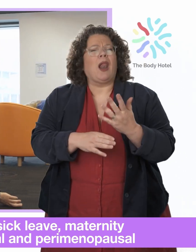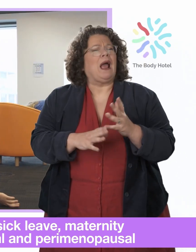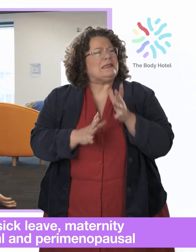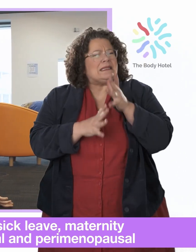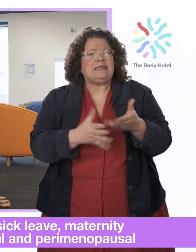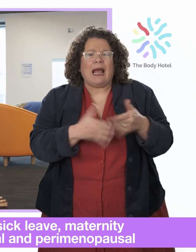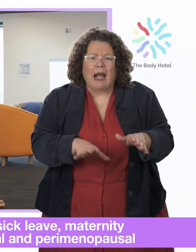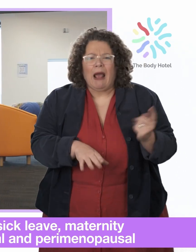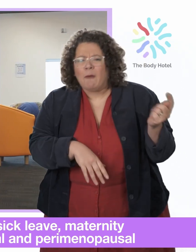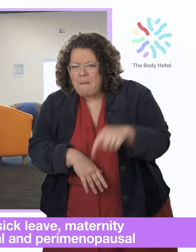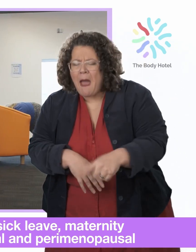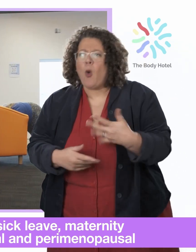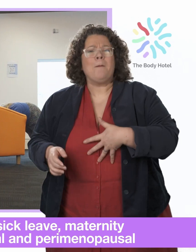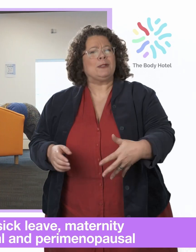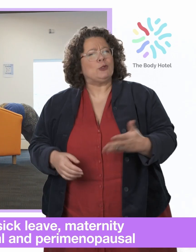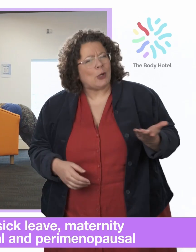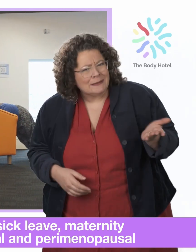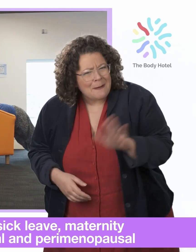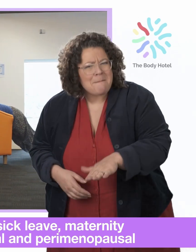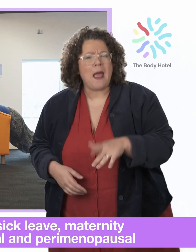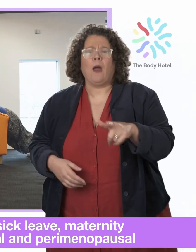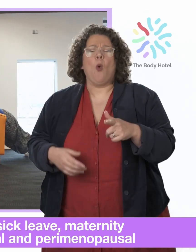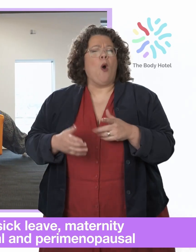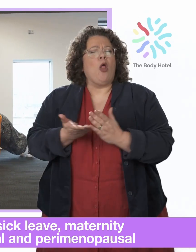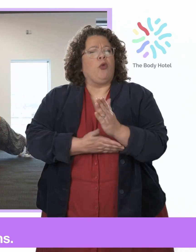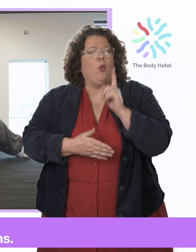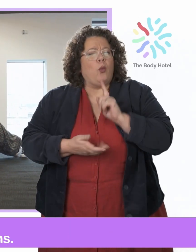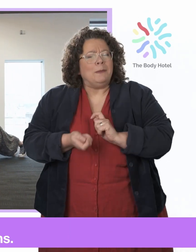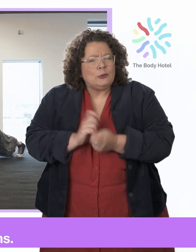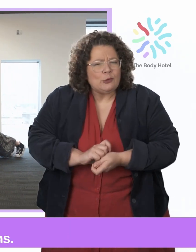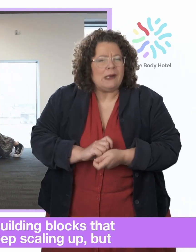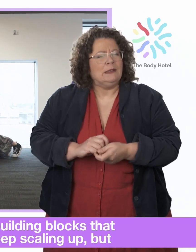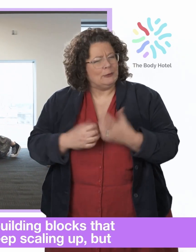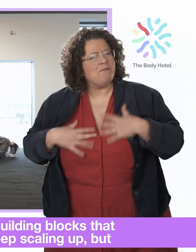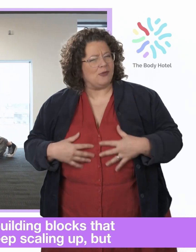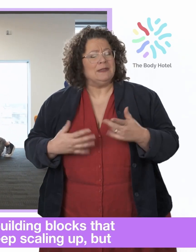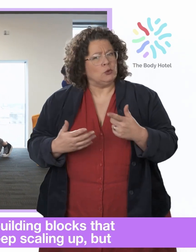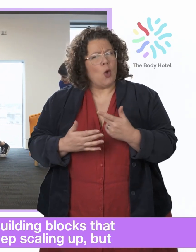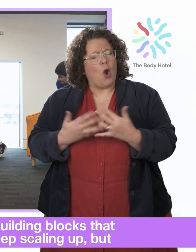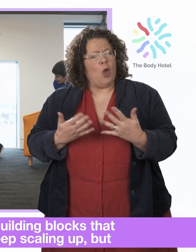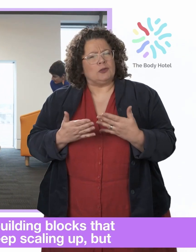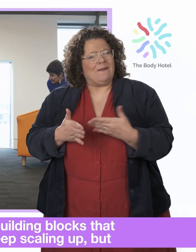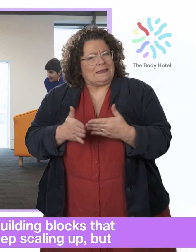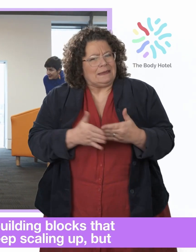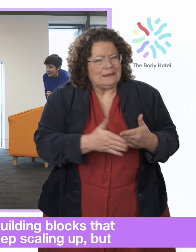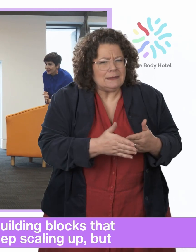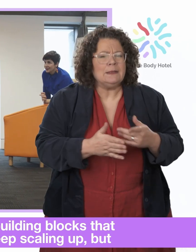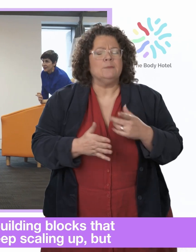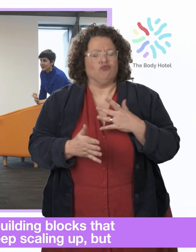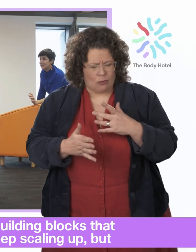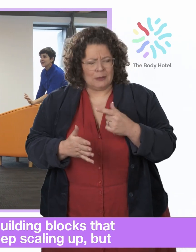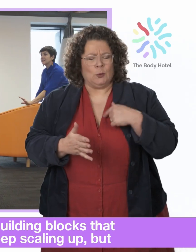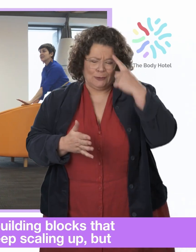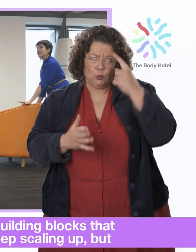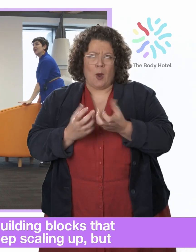maternity leave, mitigating menopausal and perimenopausal symptoms. So these were different building blocks that